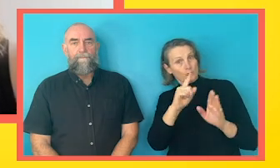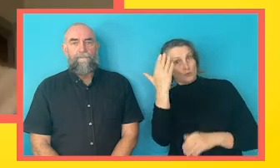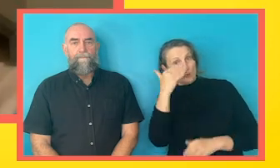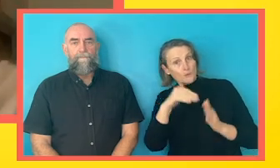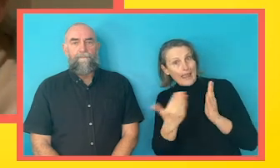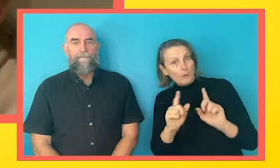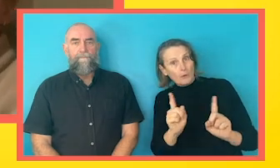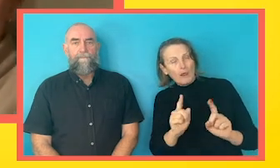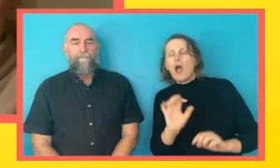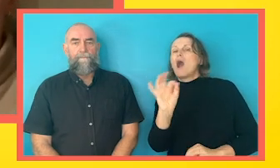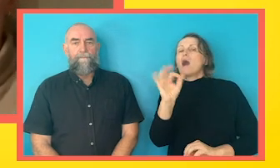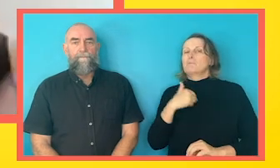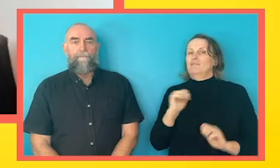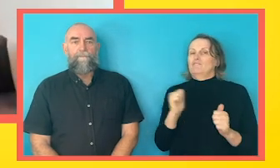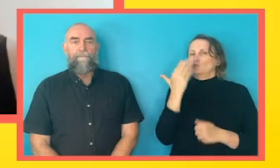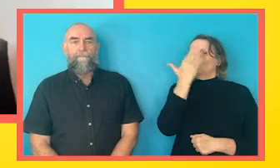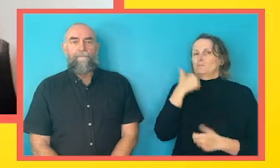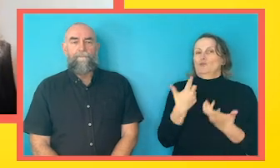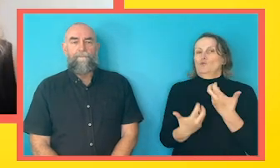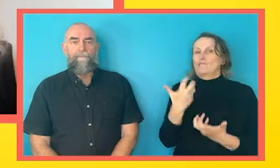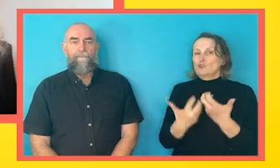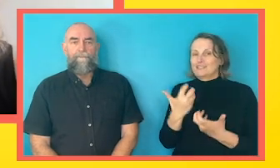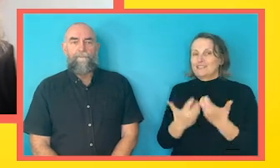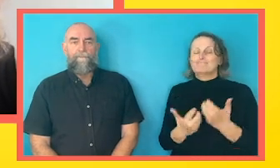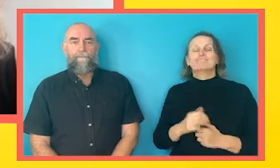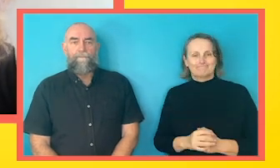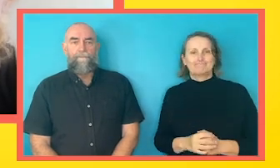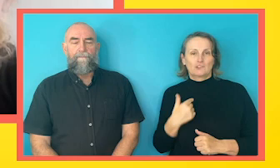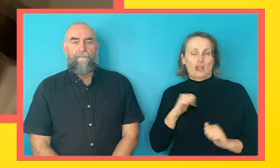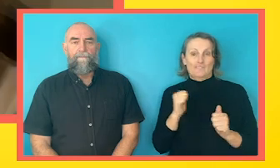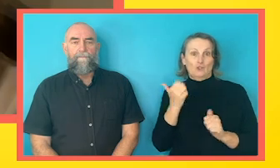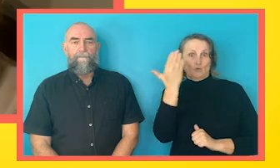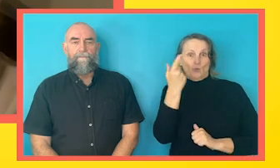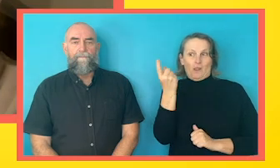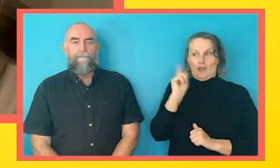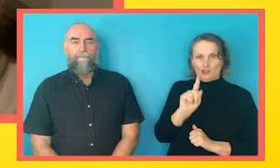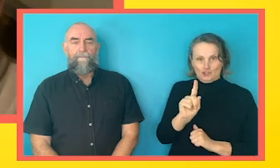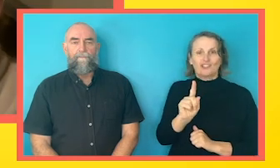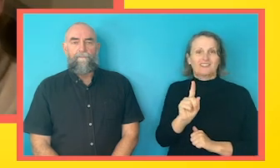I'm actually in university now. Oh, university, cool. Yeah. Yeah, so I finished school last year